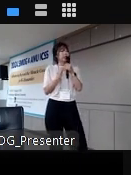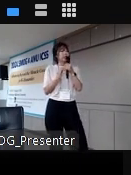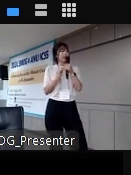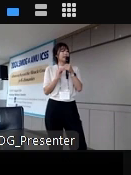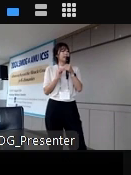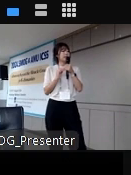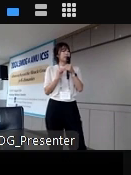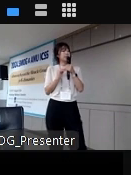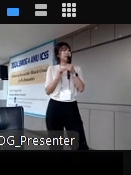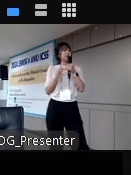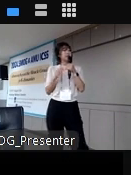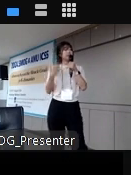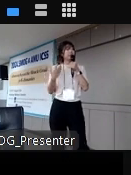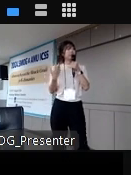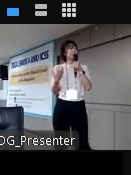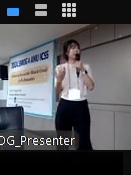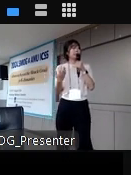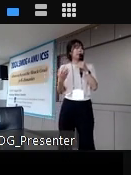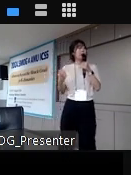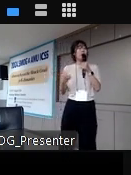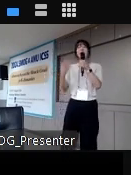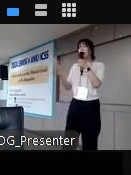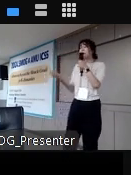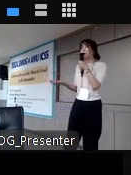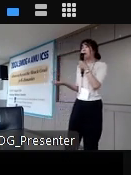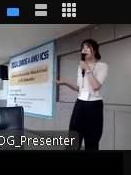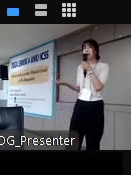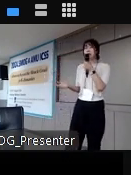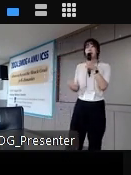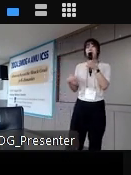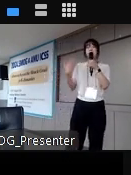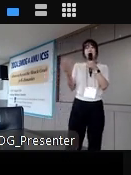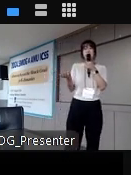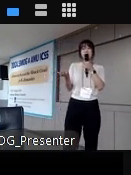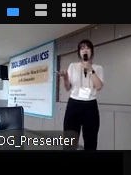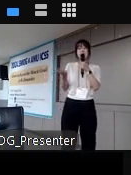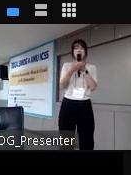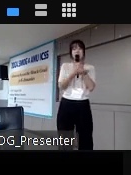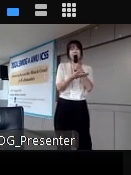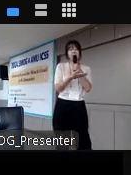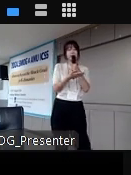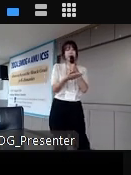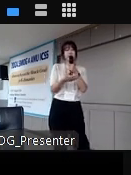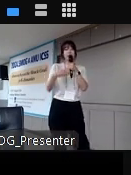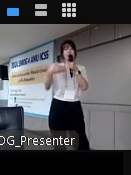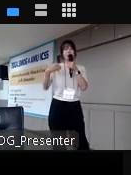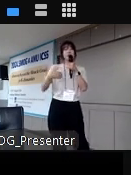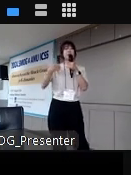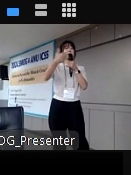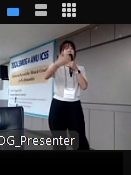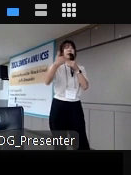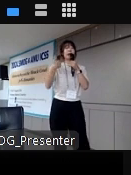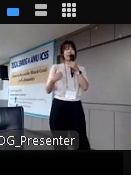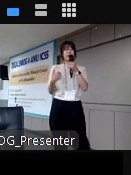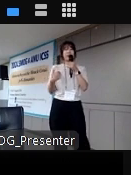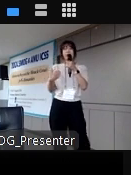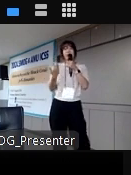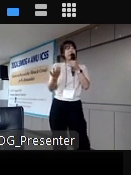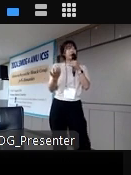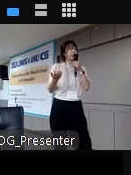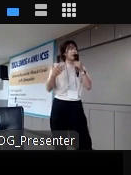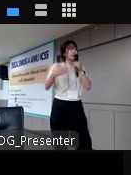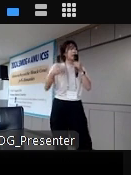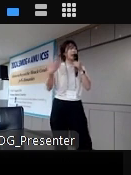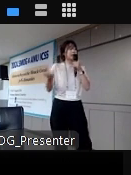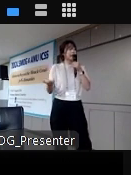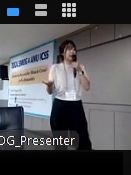in ASL, we should actually see indices in all anaphoric contexts, because indices in semantic frameworks are used for anaphora,